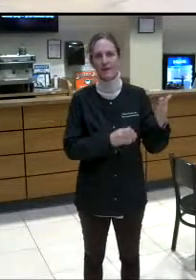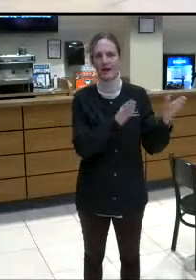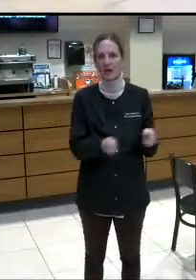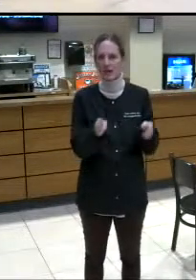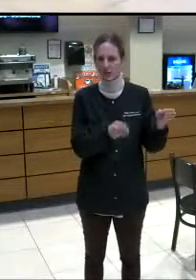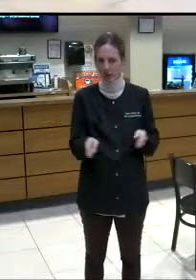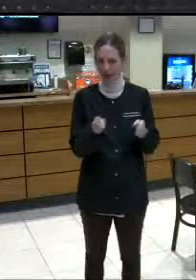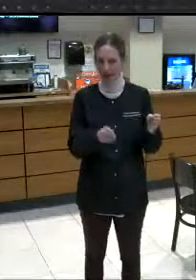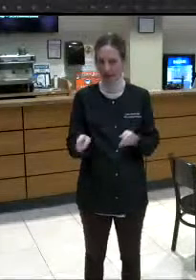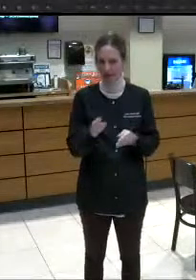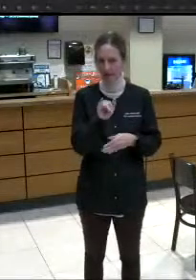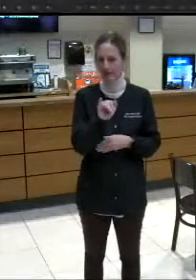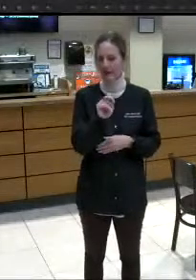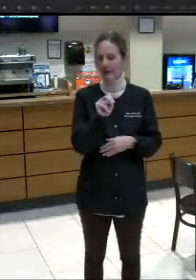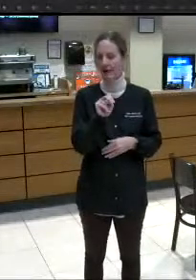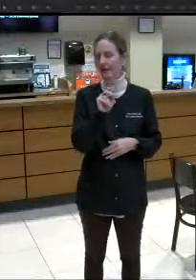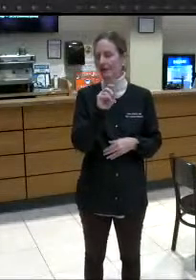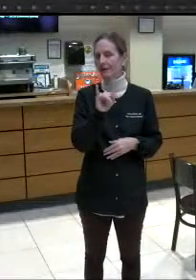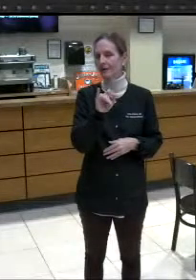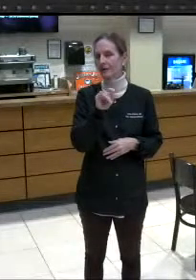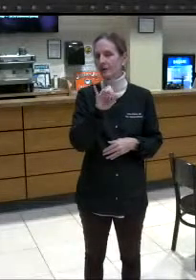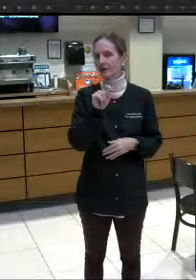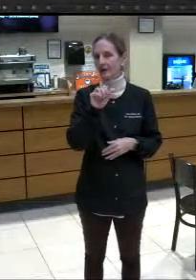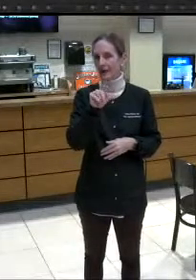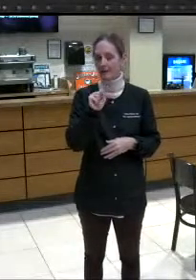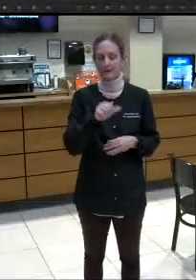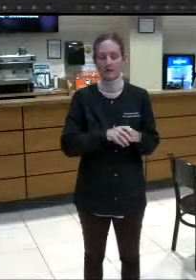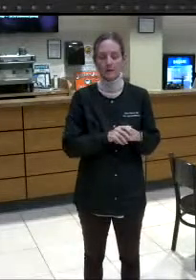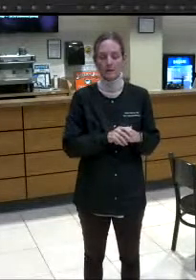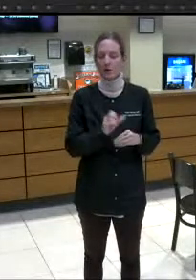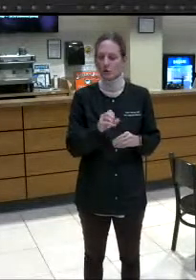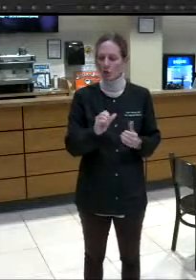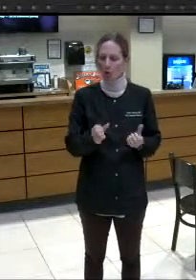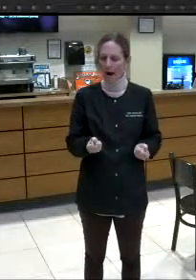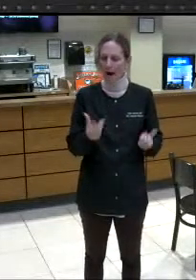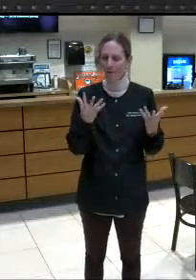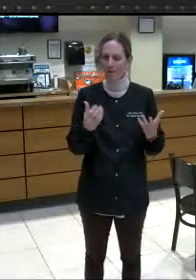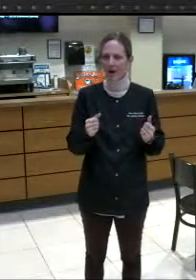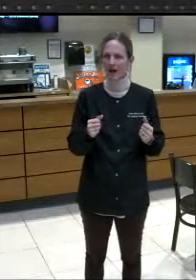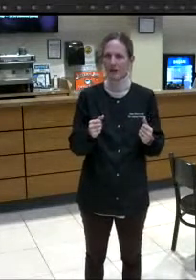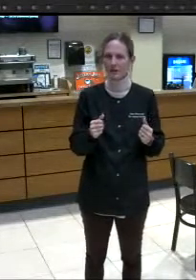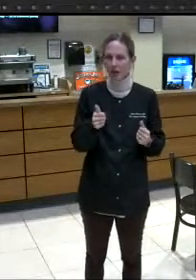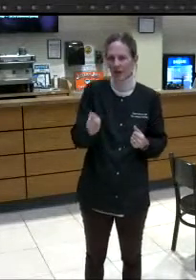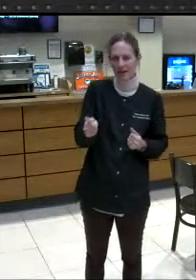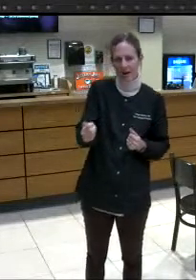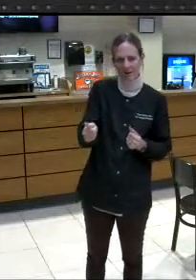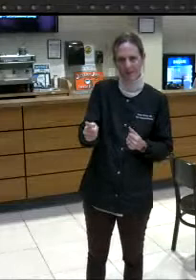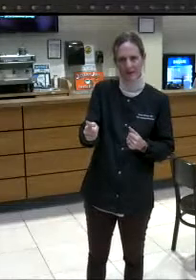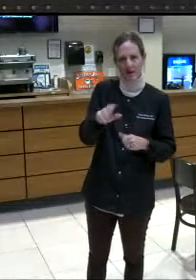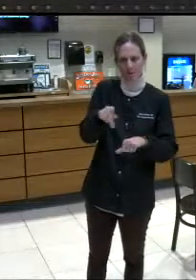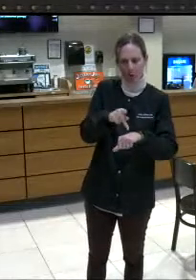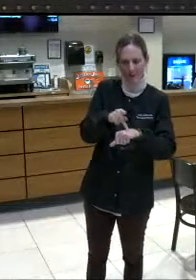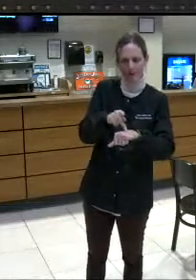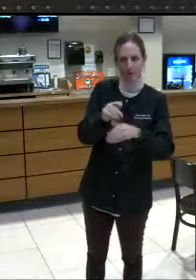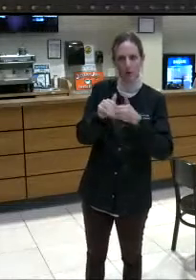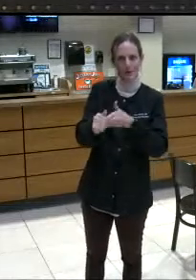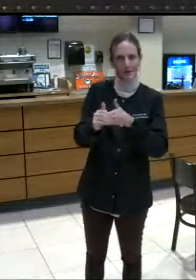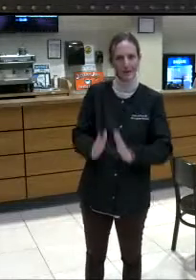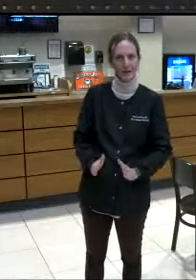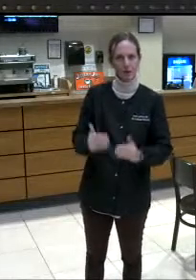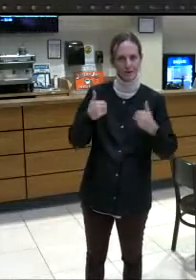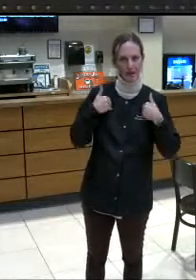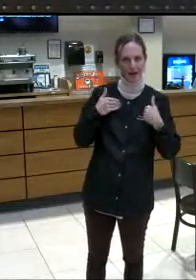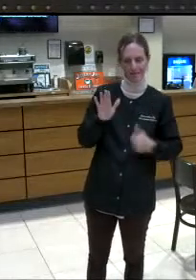How much autonomy do teachers and principals have? Like, you know, they have the objective that the district is trying to